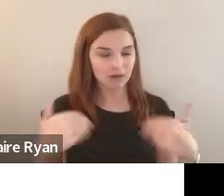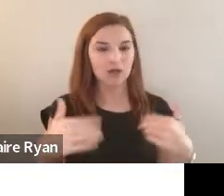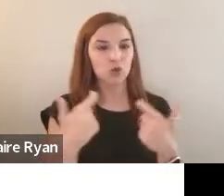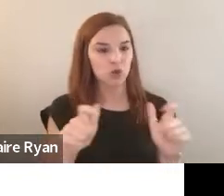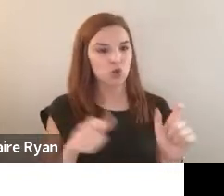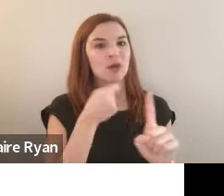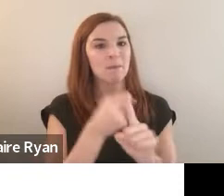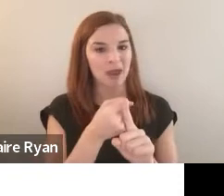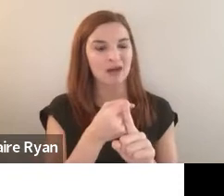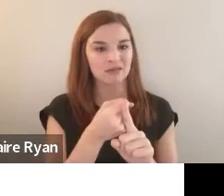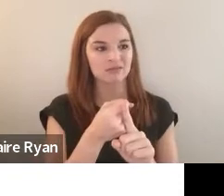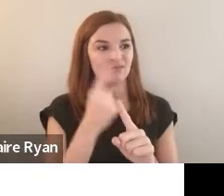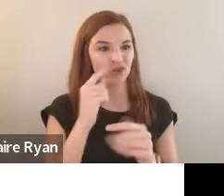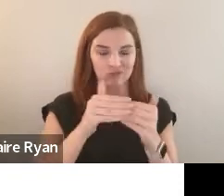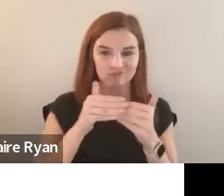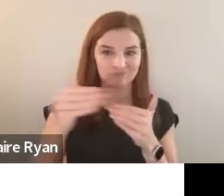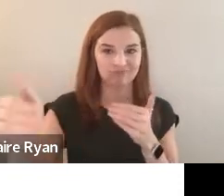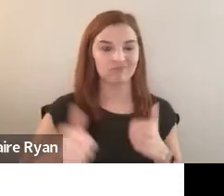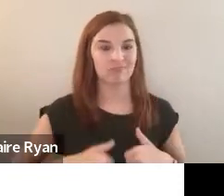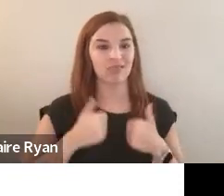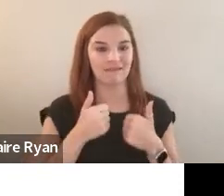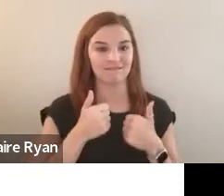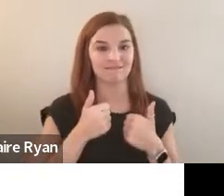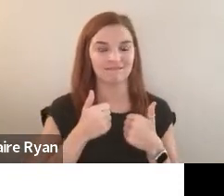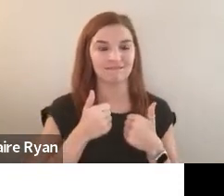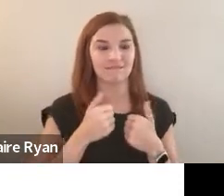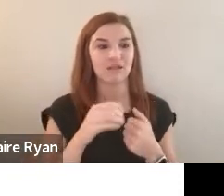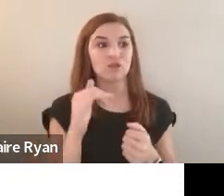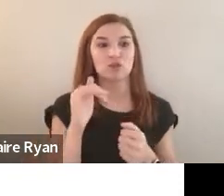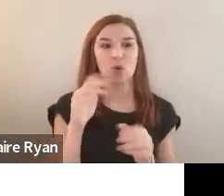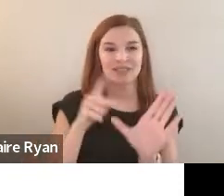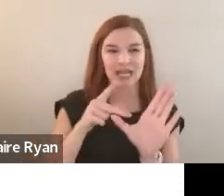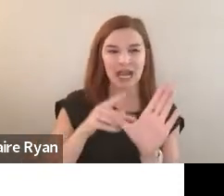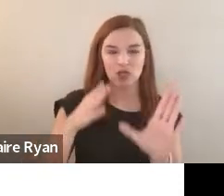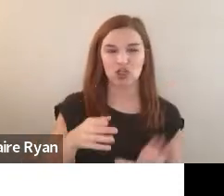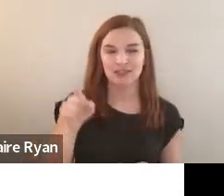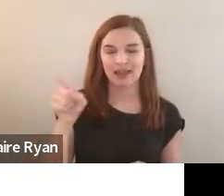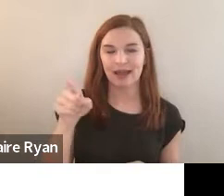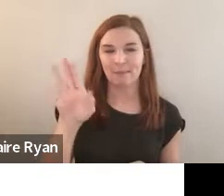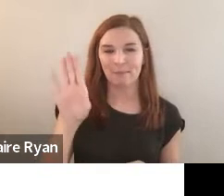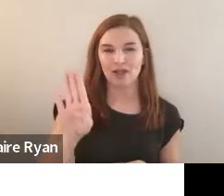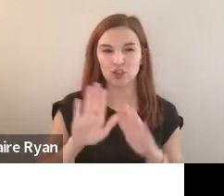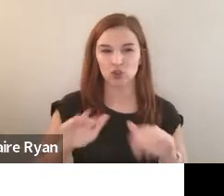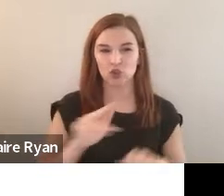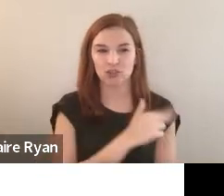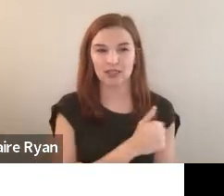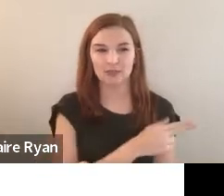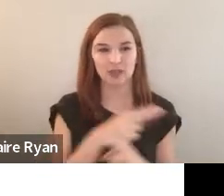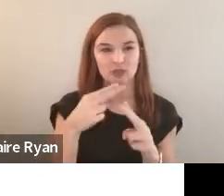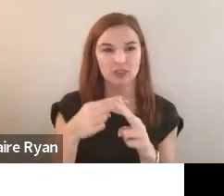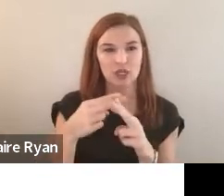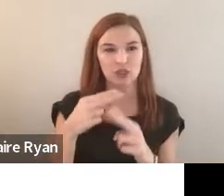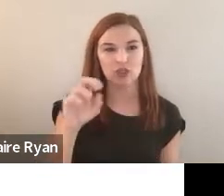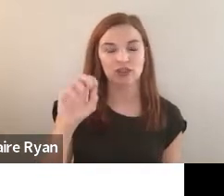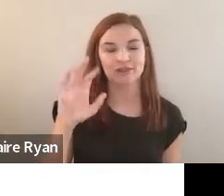access communication during the critical ages of 0 to 5. And this is something that impacts them then for the rest of their life. So there is